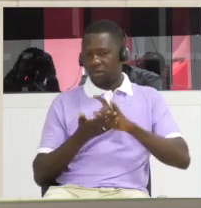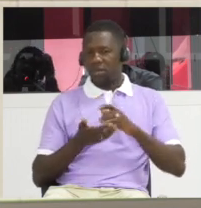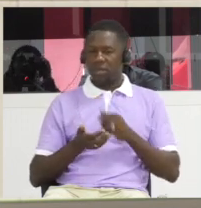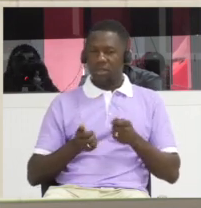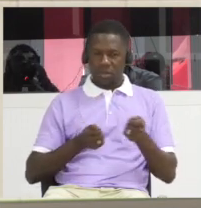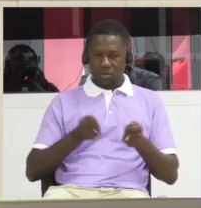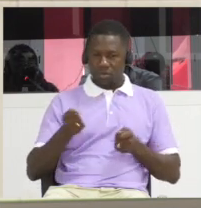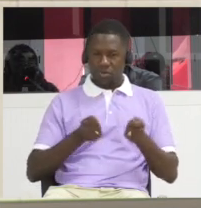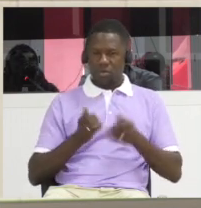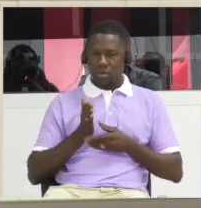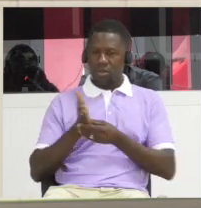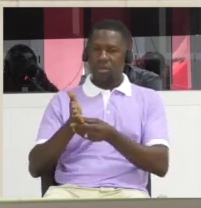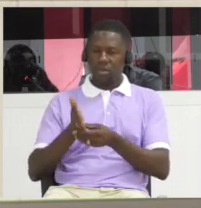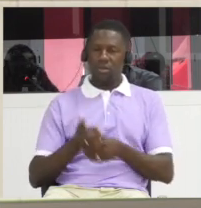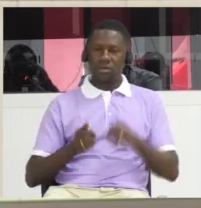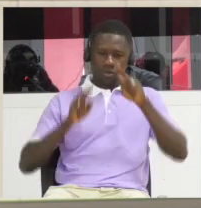structure.